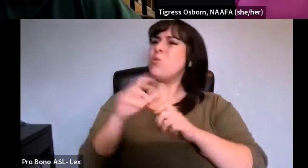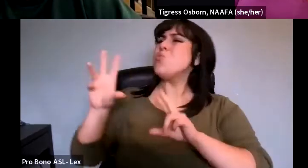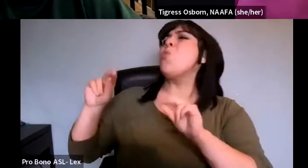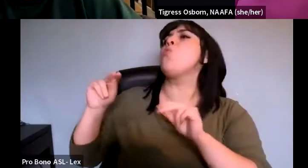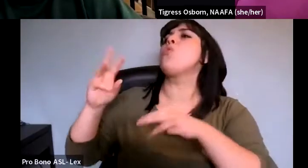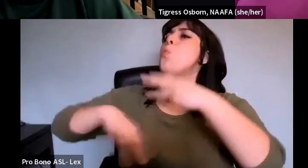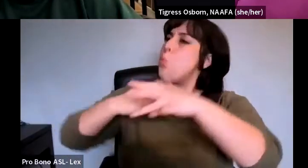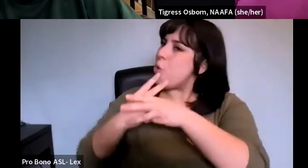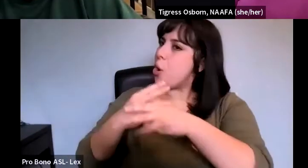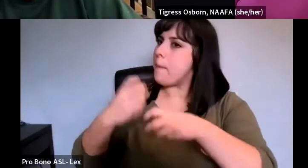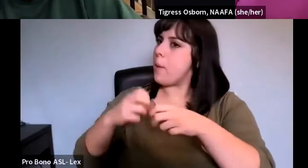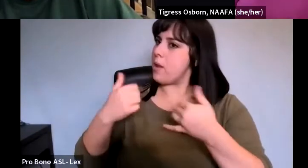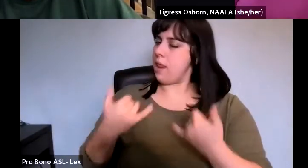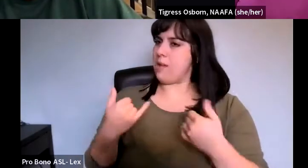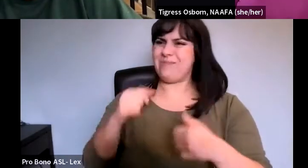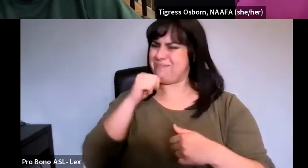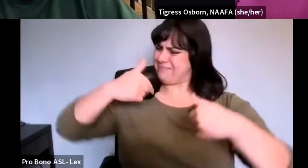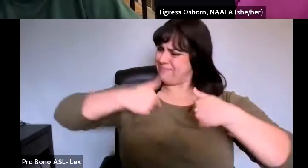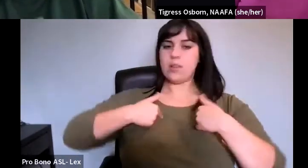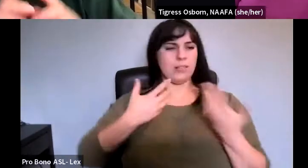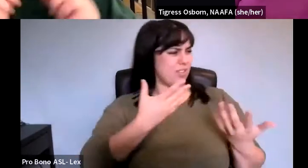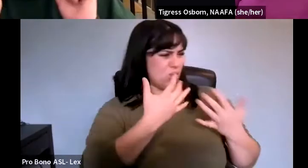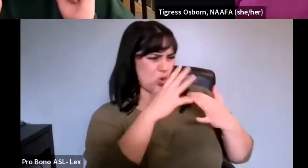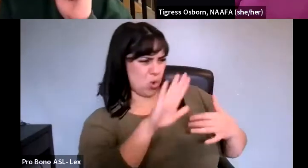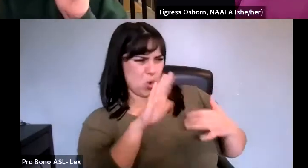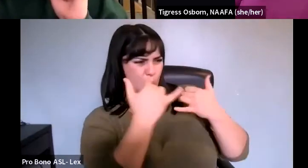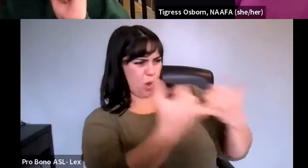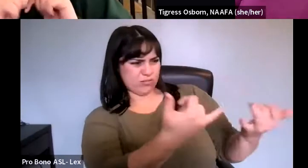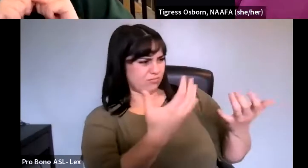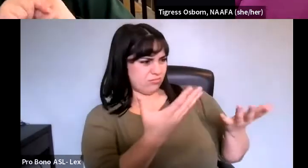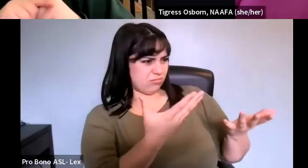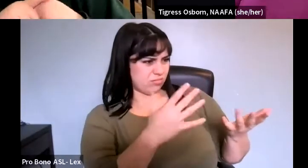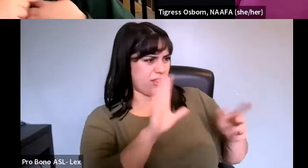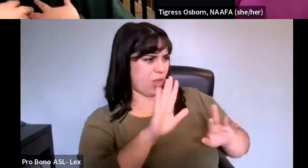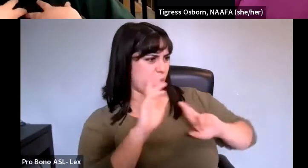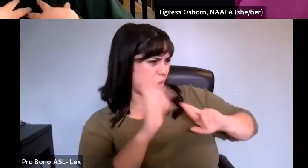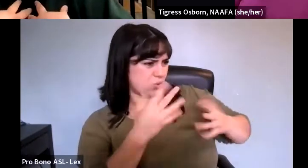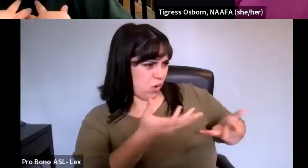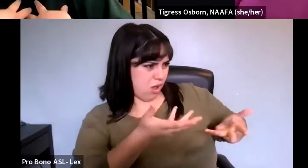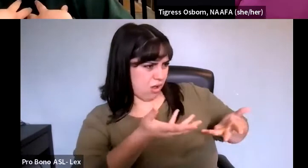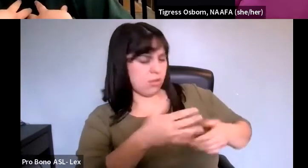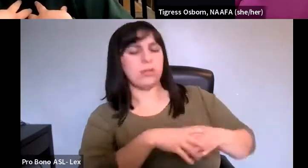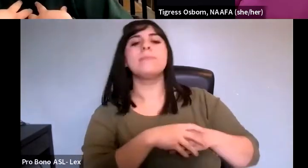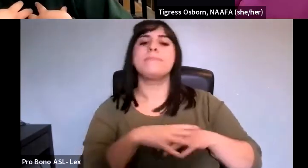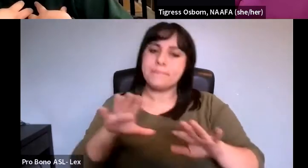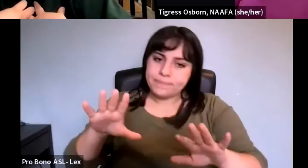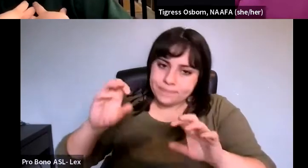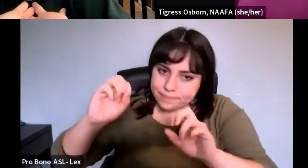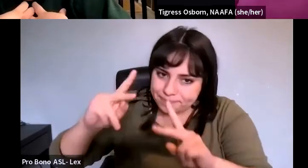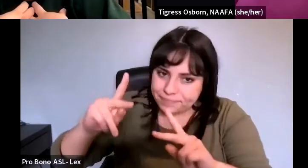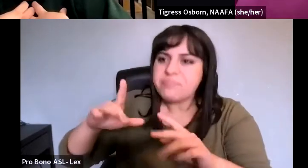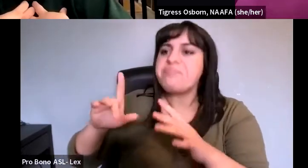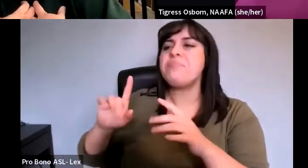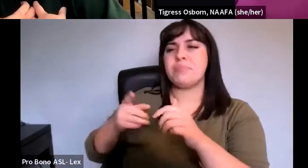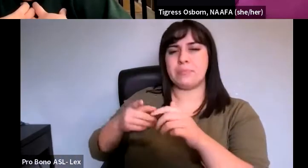me. How did your audience react to that? So in the beginning, I didn't have an audience, right? Because I